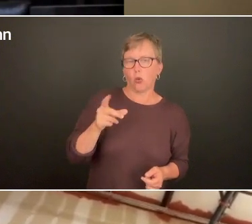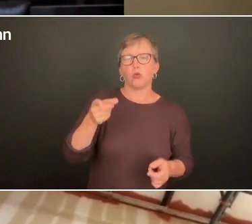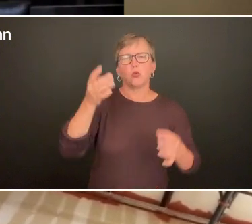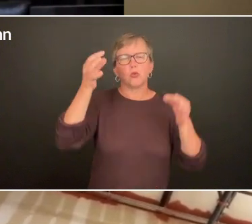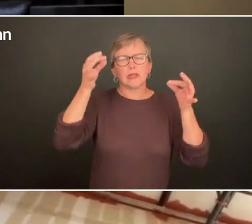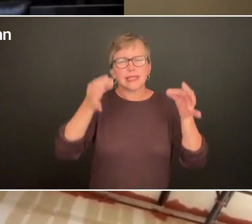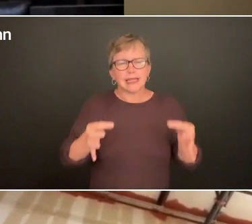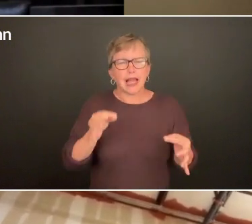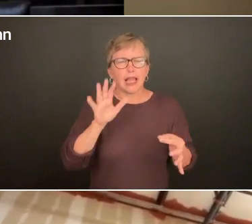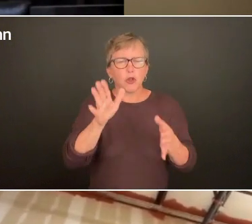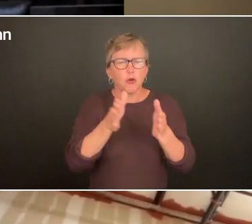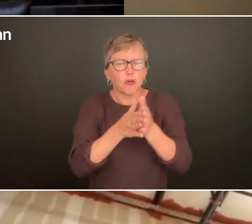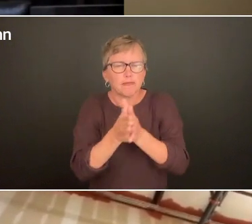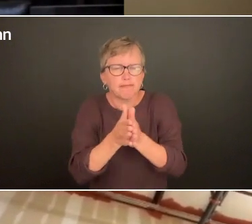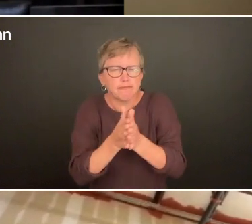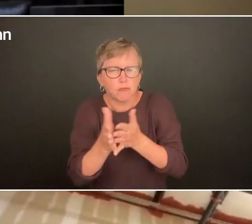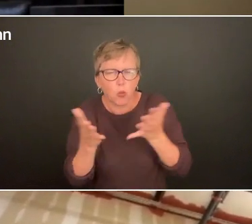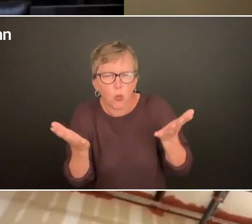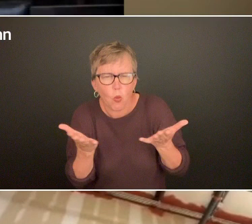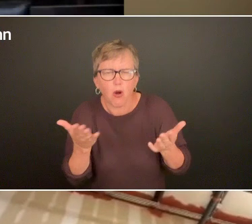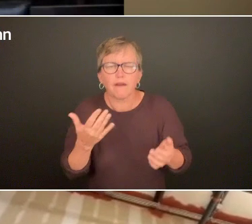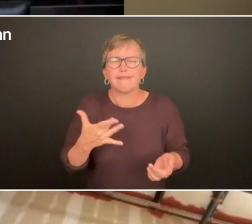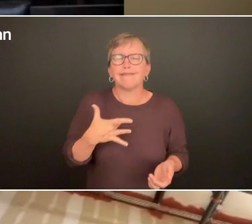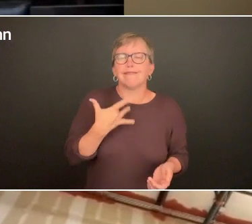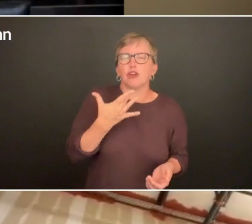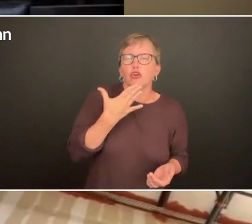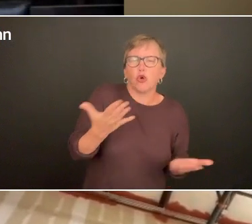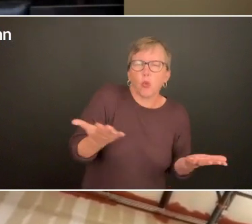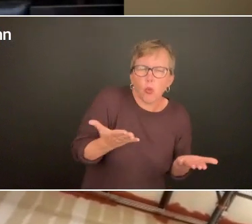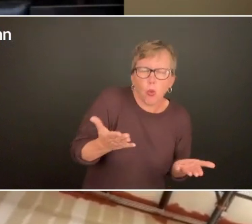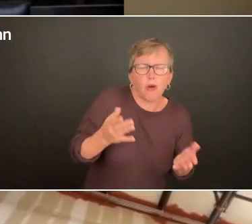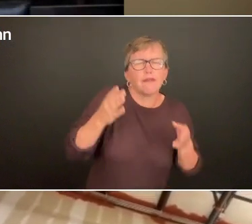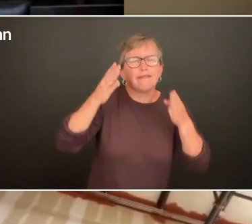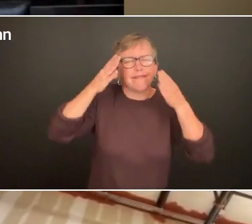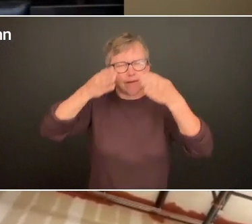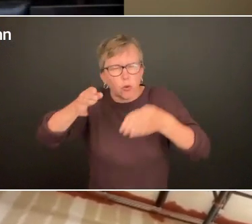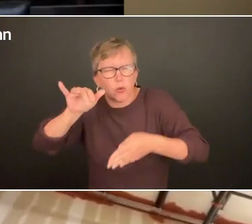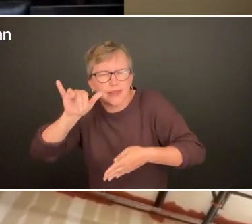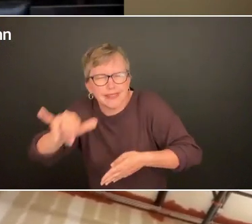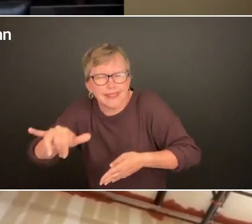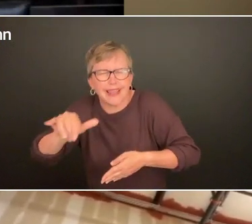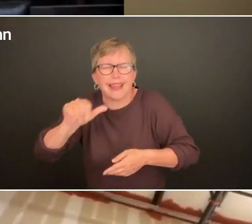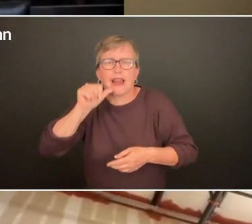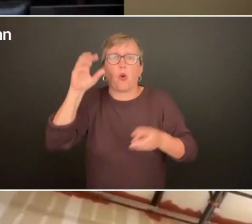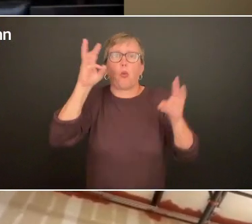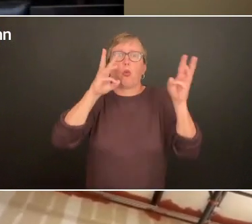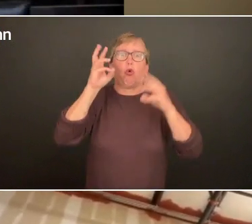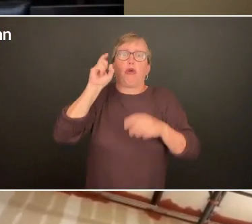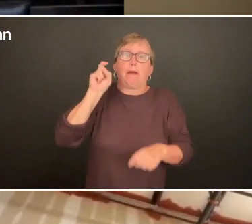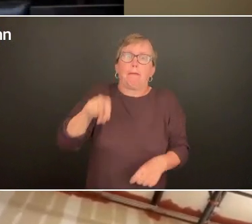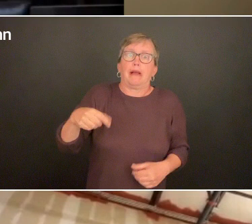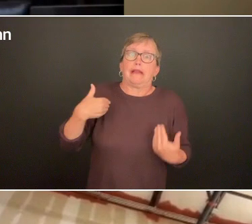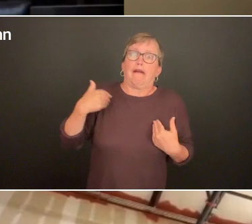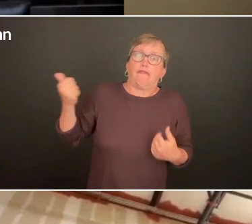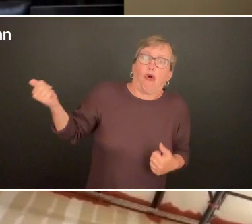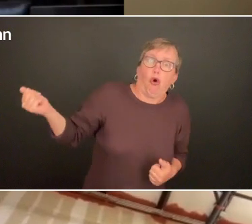say that? And that not everything's going to come back 100%. And I'm going to guess no matter what reading you do and what different